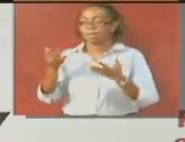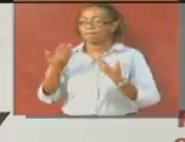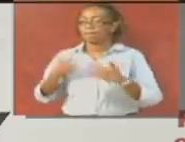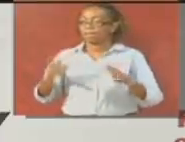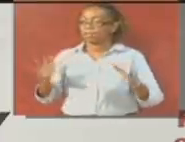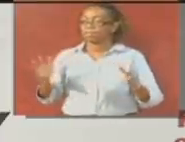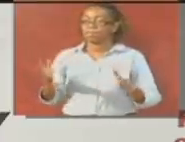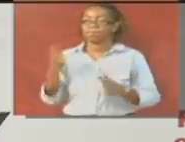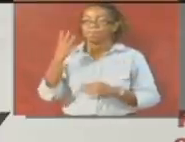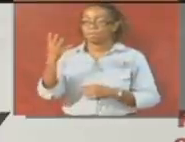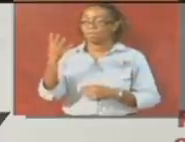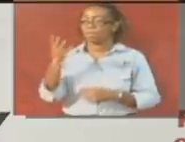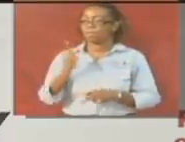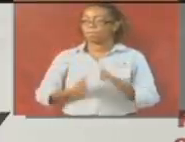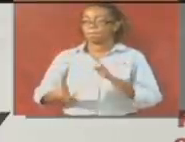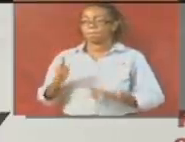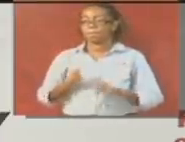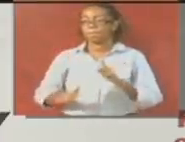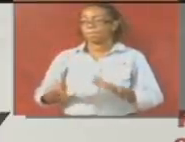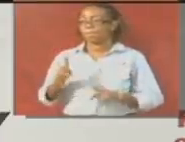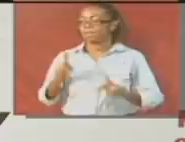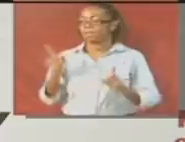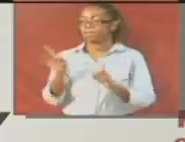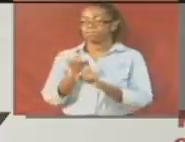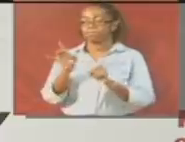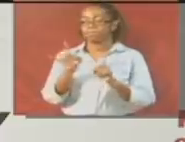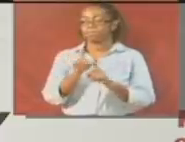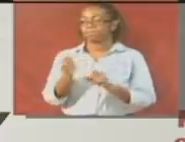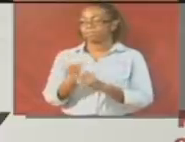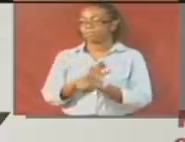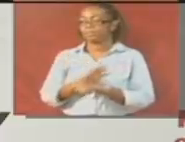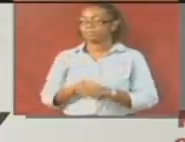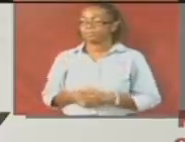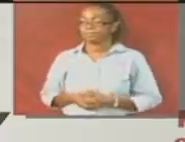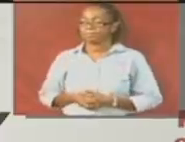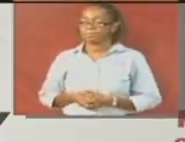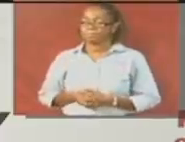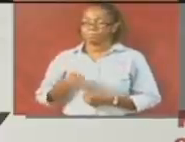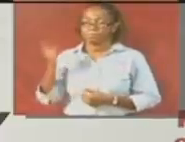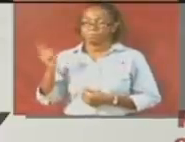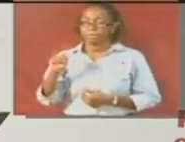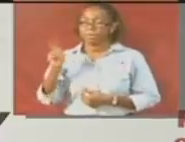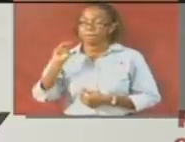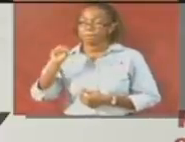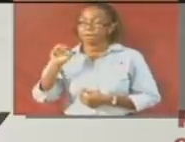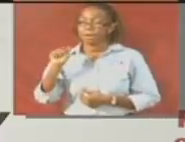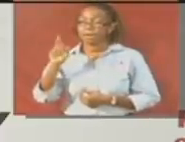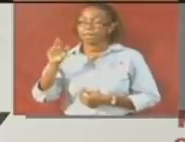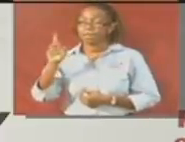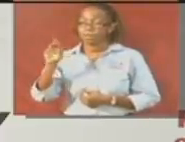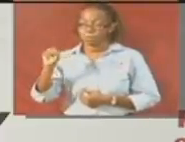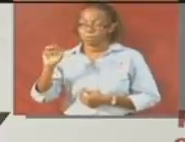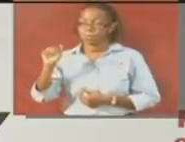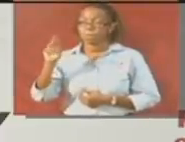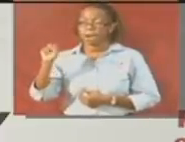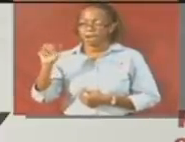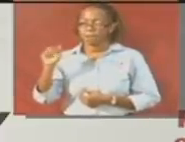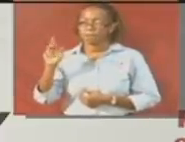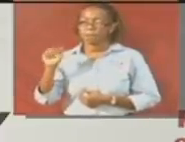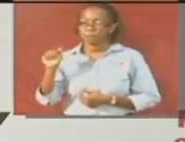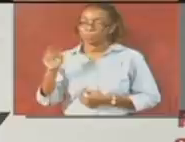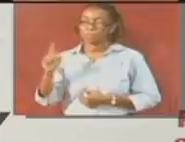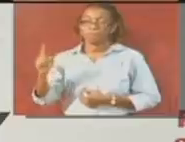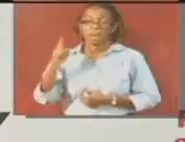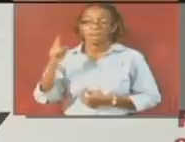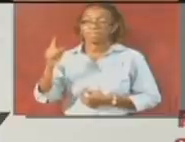4 cases being the one that was identified in Narova originally as our first detected variant,